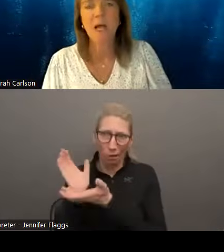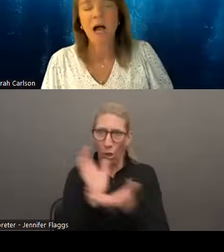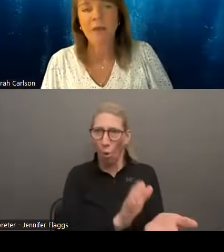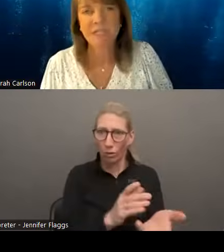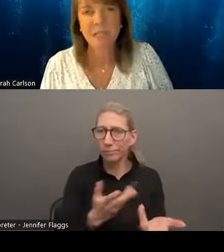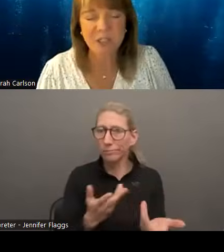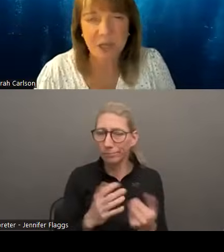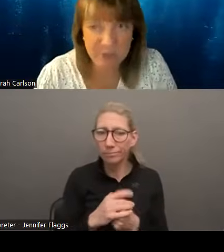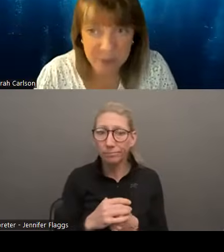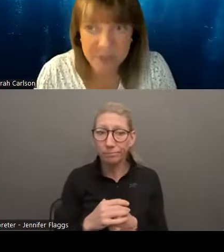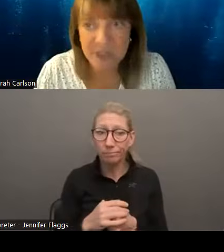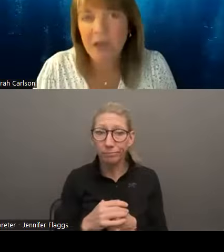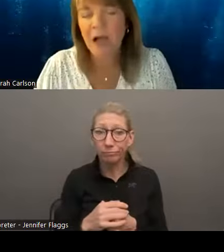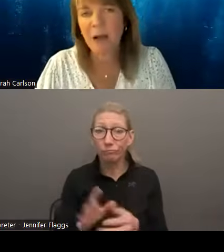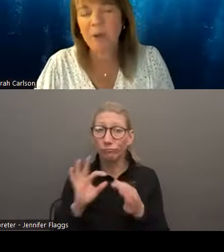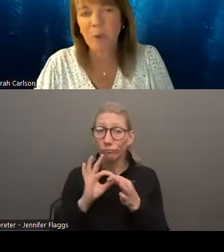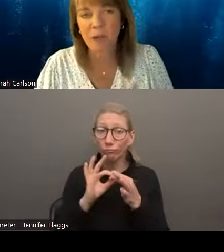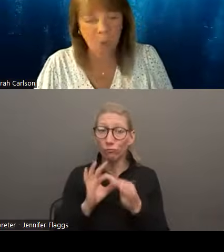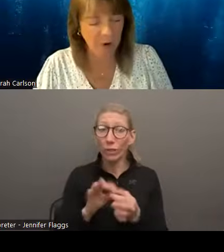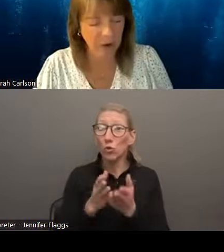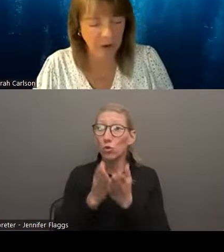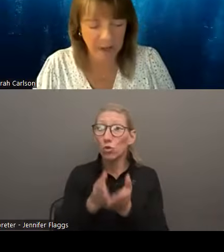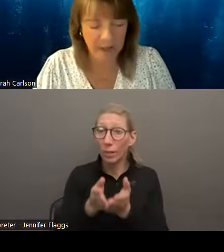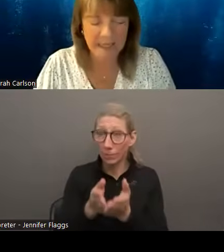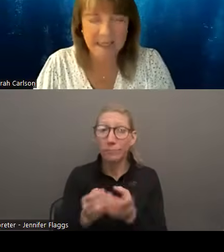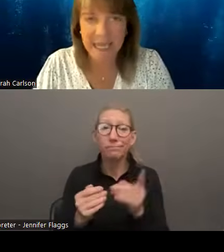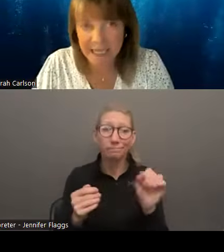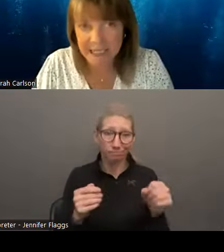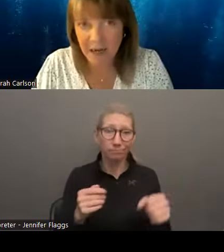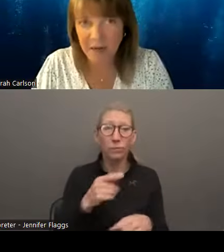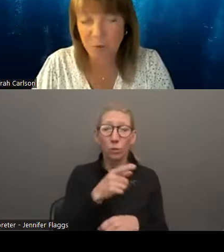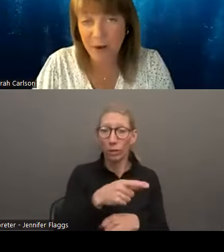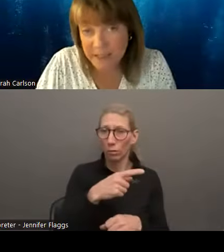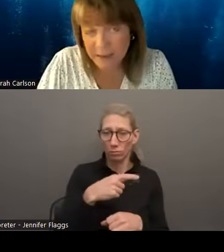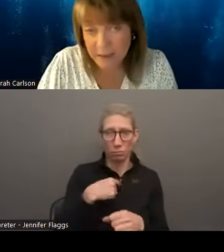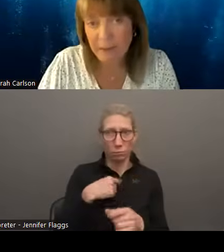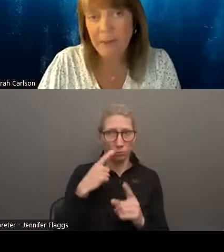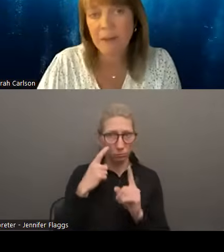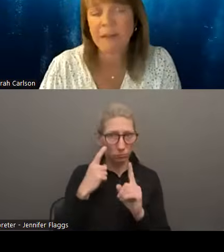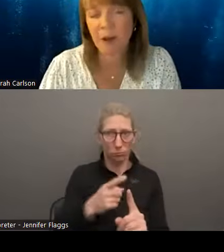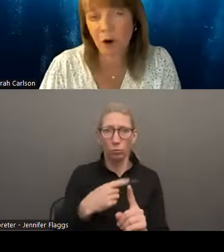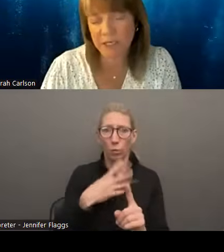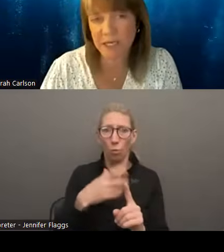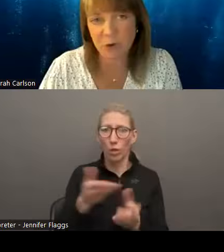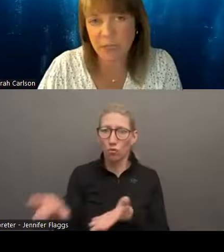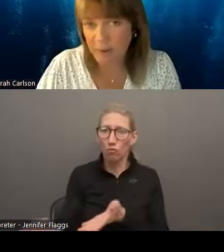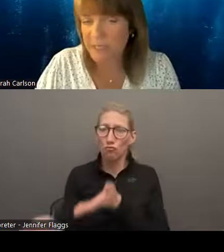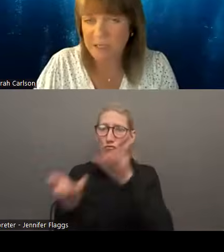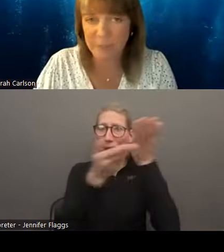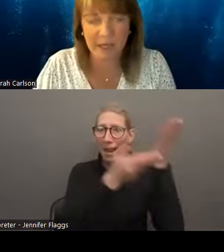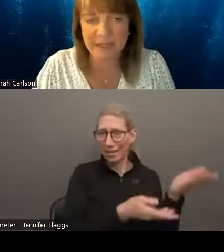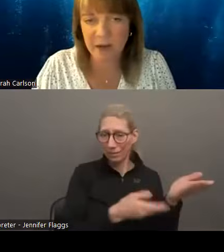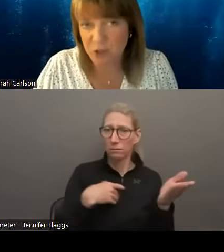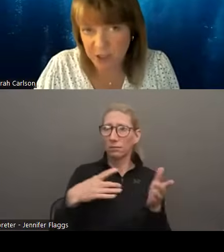So on the subject of ships, we were intent on raising the architectural